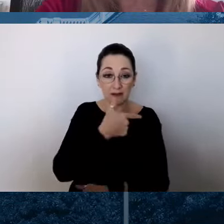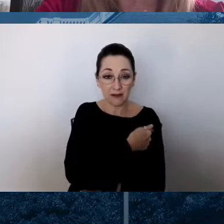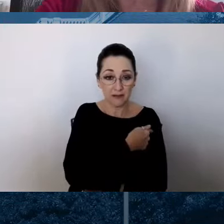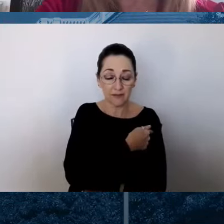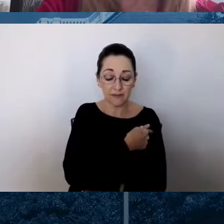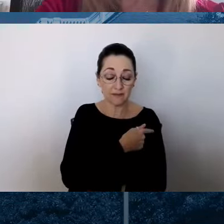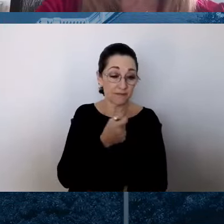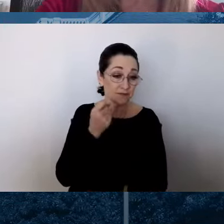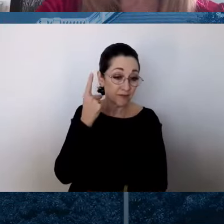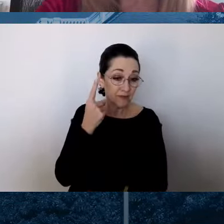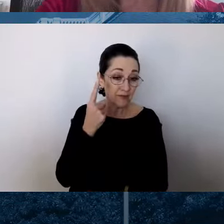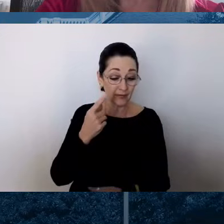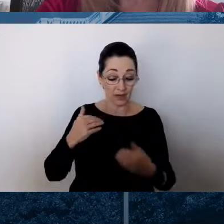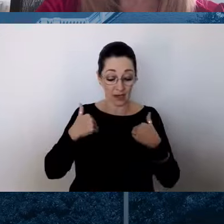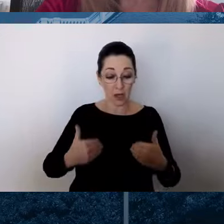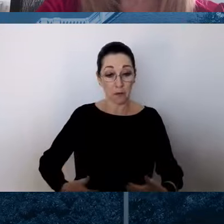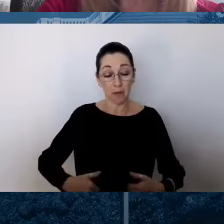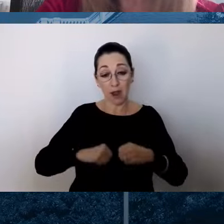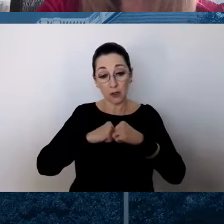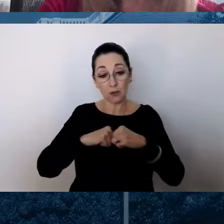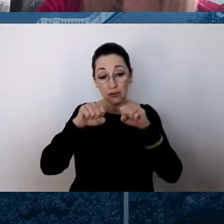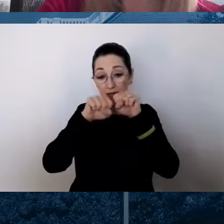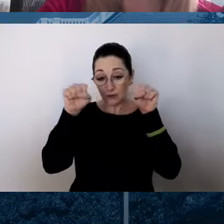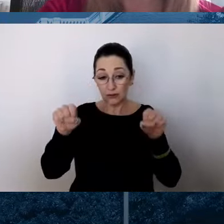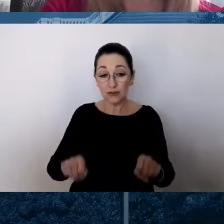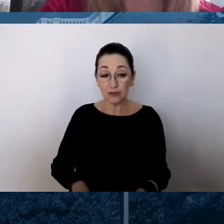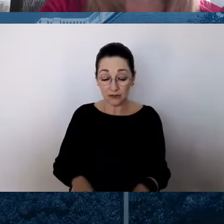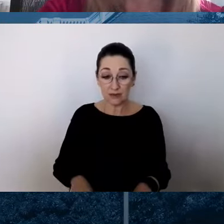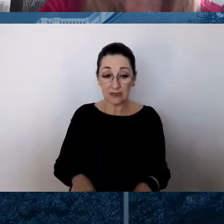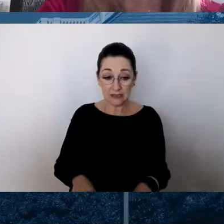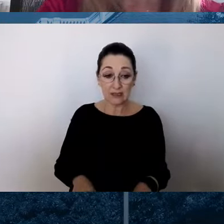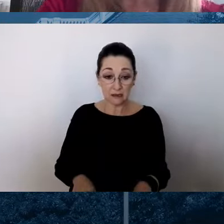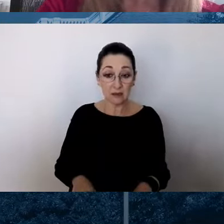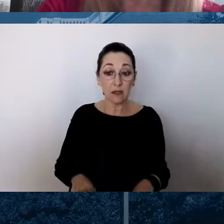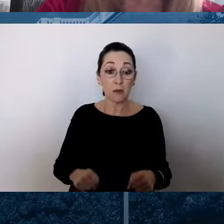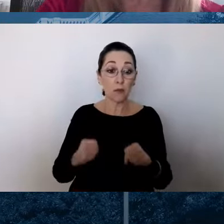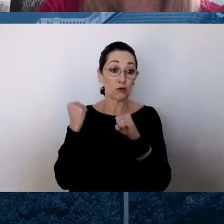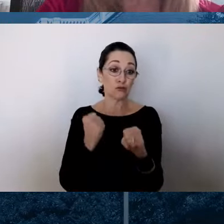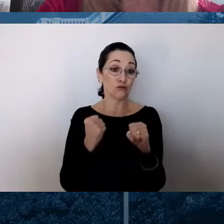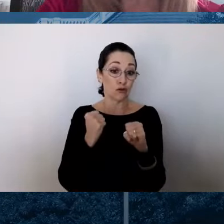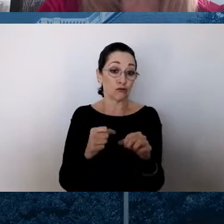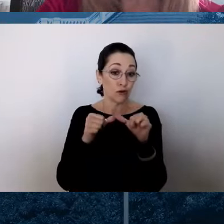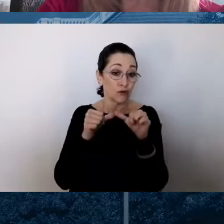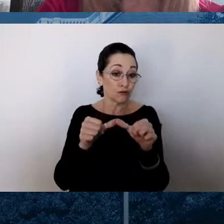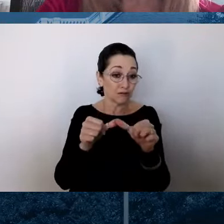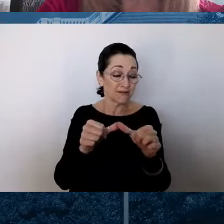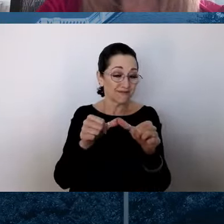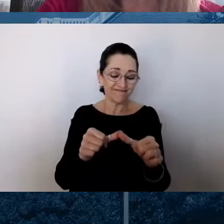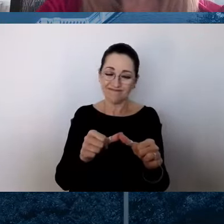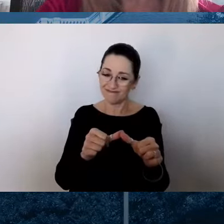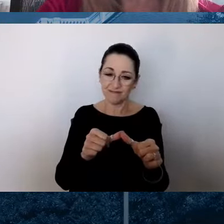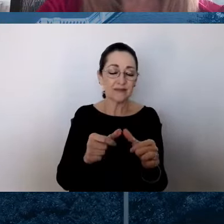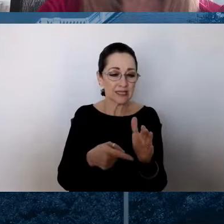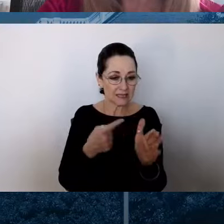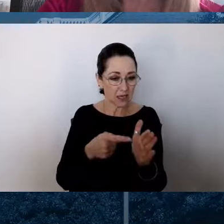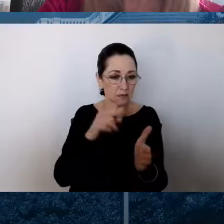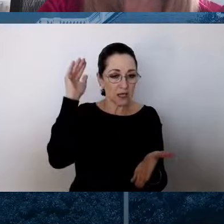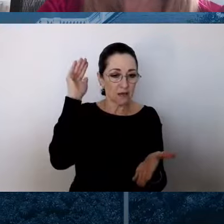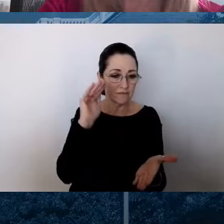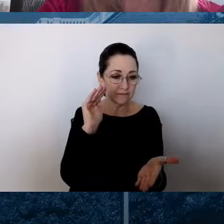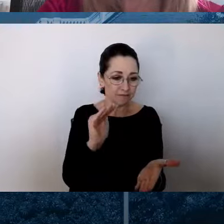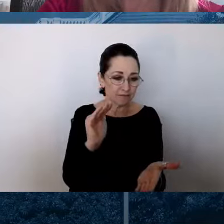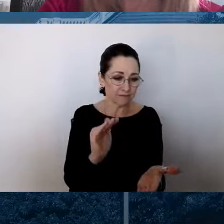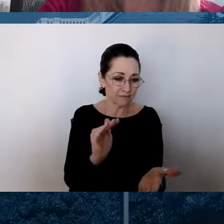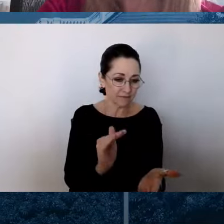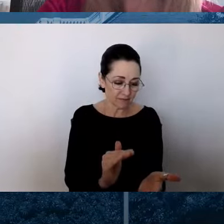immunity against just getting the virus itself does wane over time. We want to cut down the opportunity for you to get the virus in